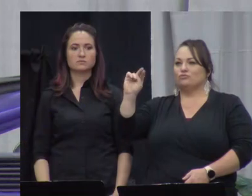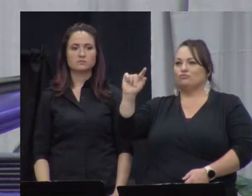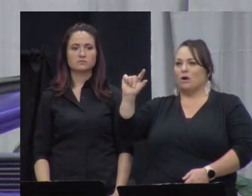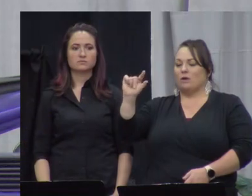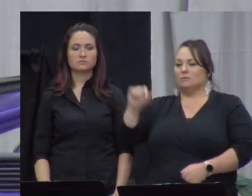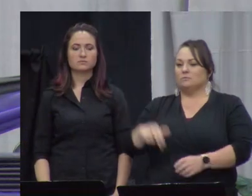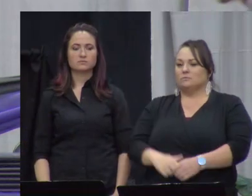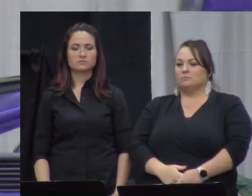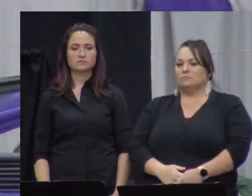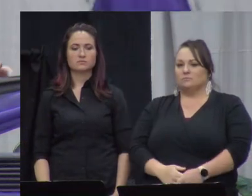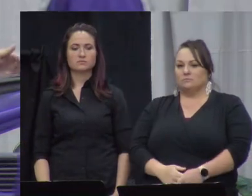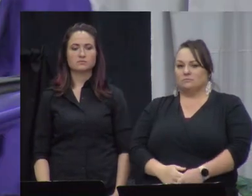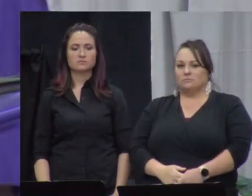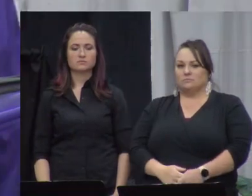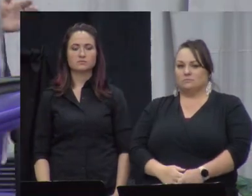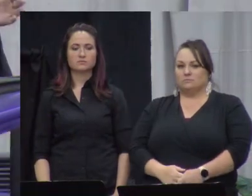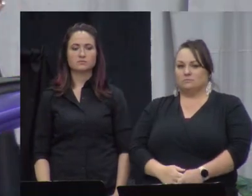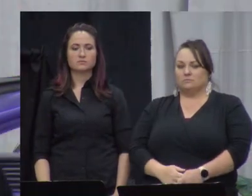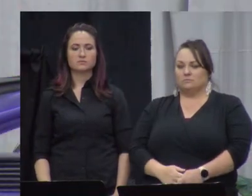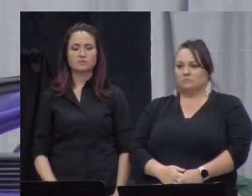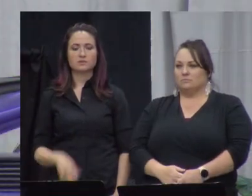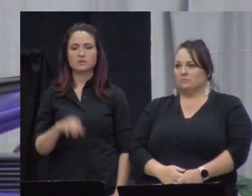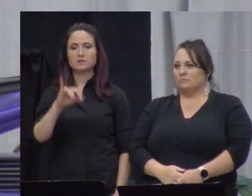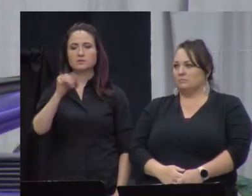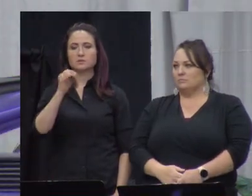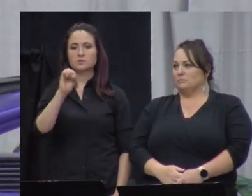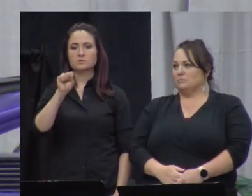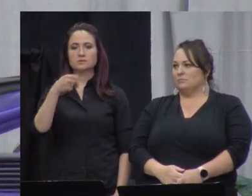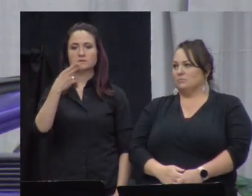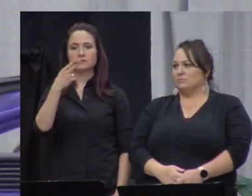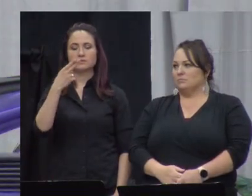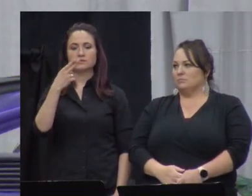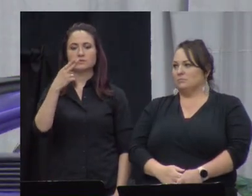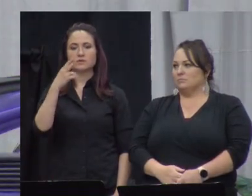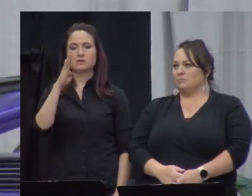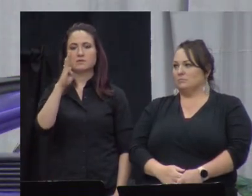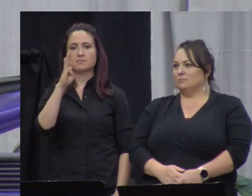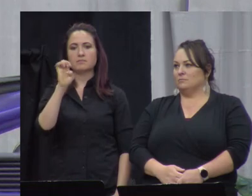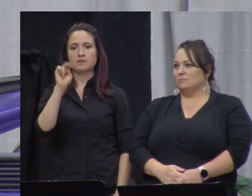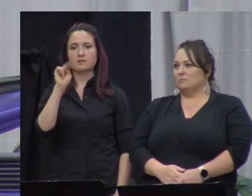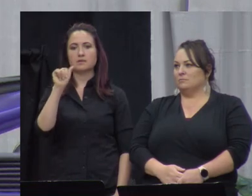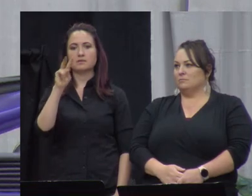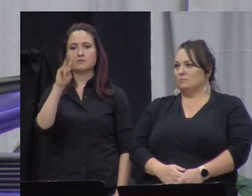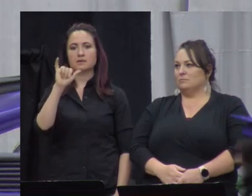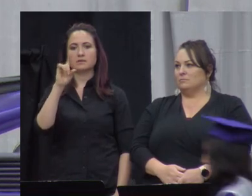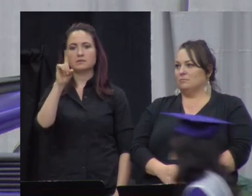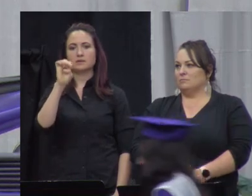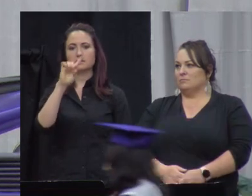Joseph Bados Benavides.